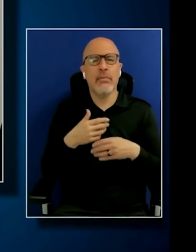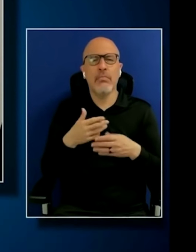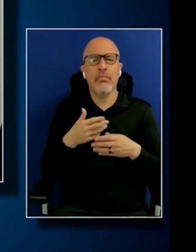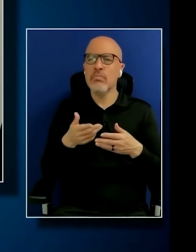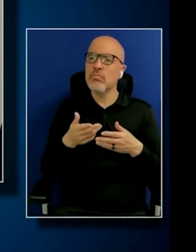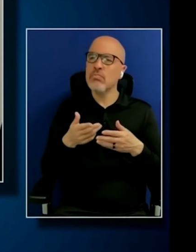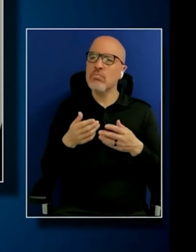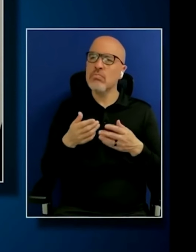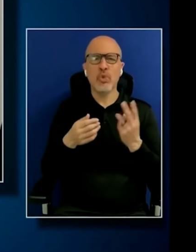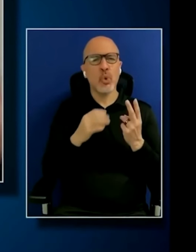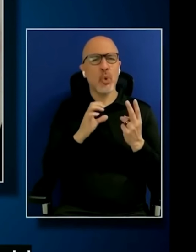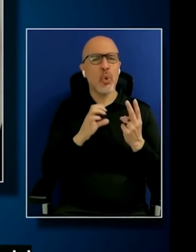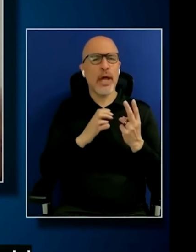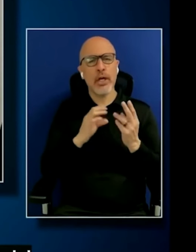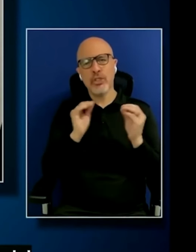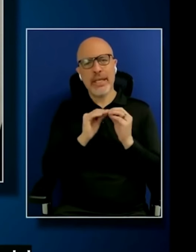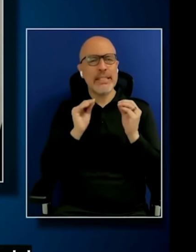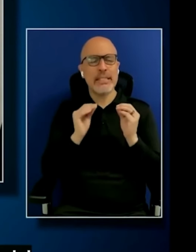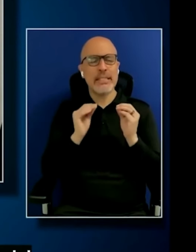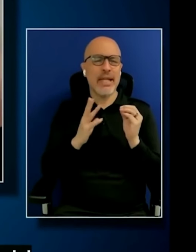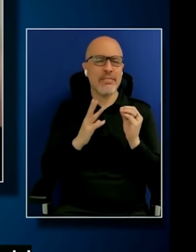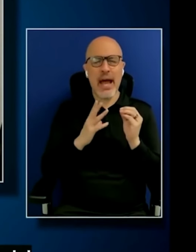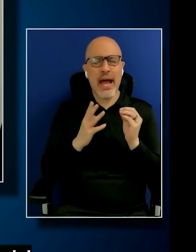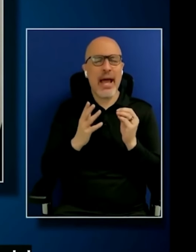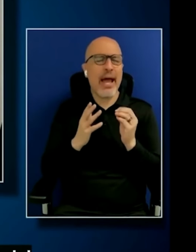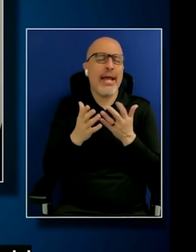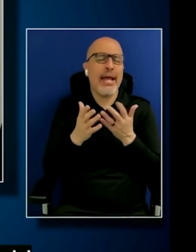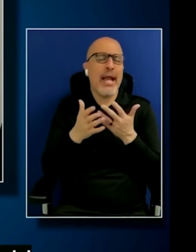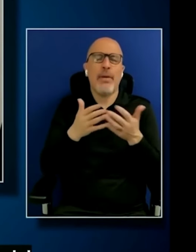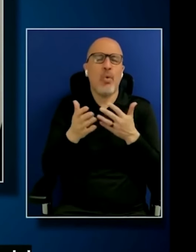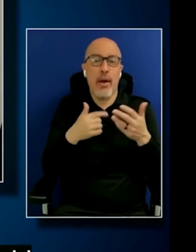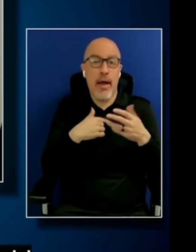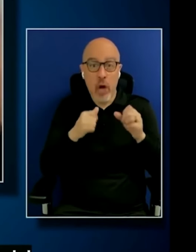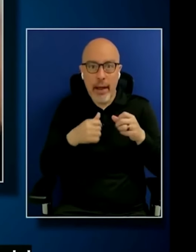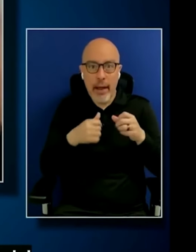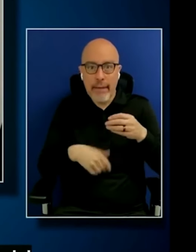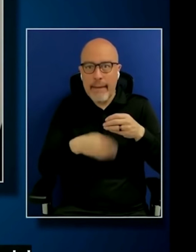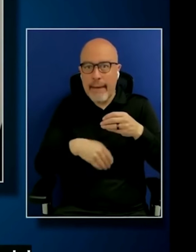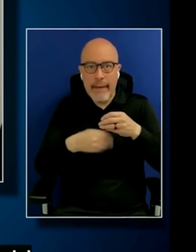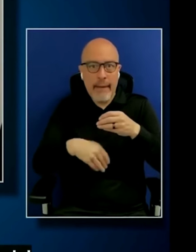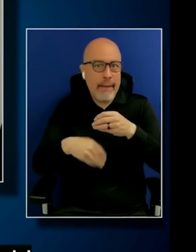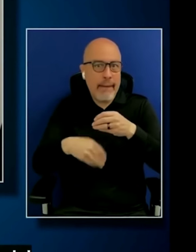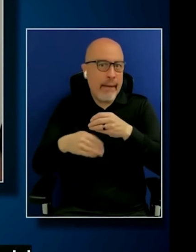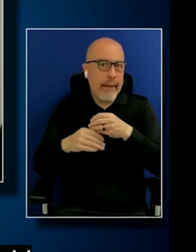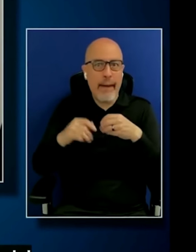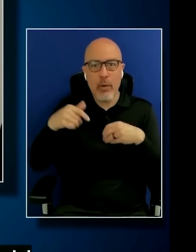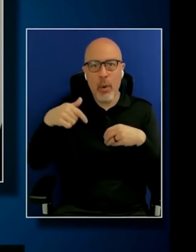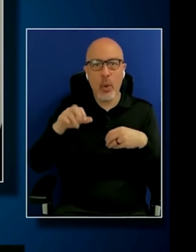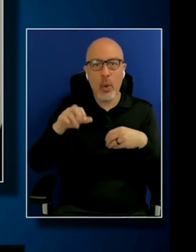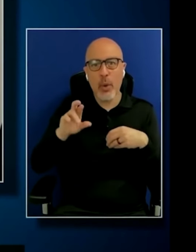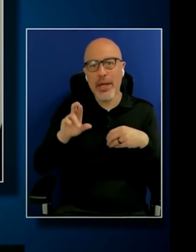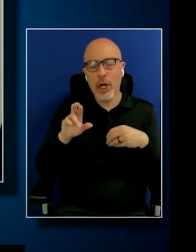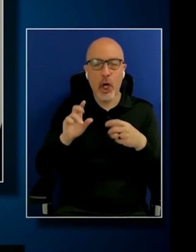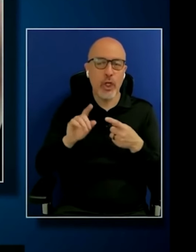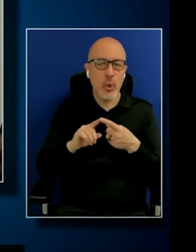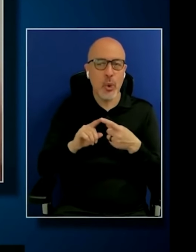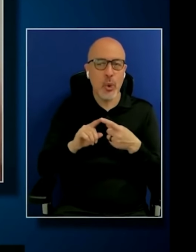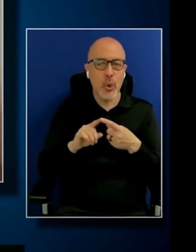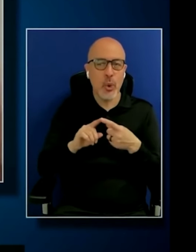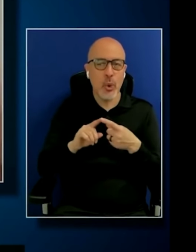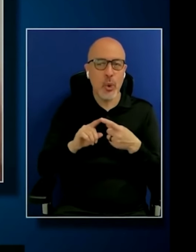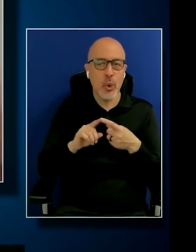kiss. Let's in the background. This like I was just wherever I could, just basically adding queerness to like the. If you see anything queer,